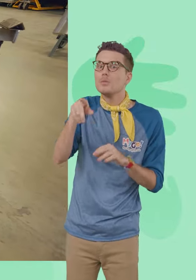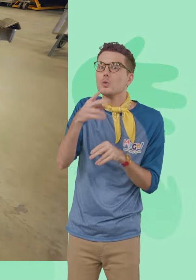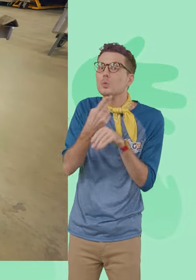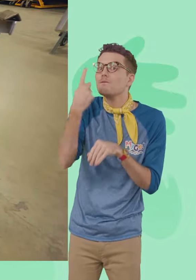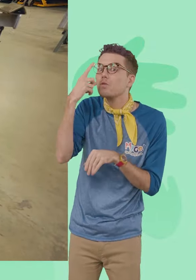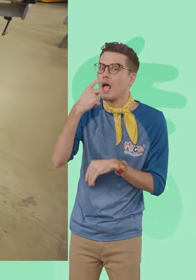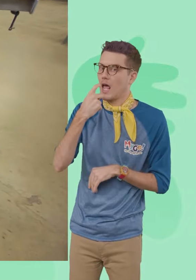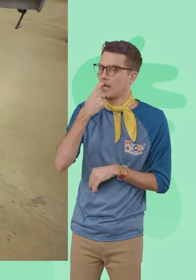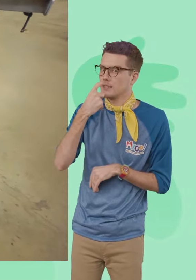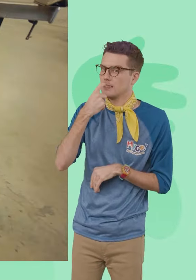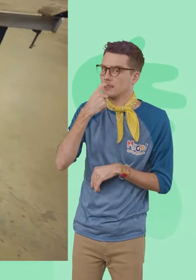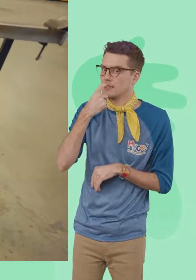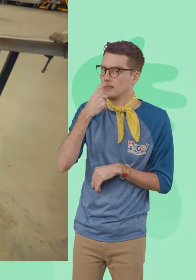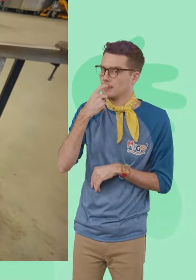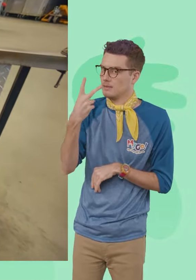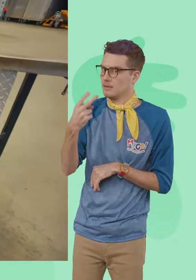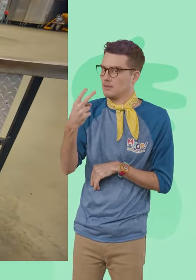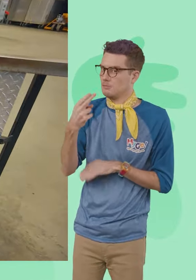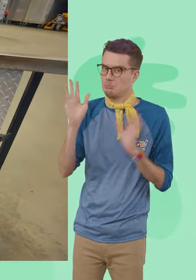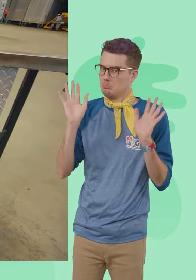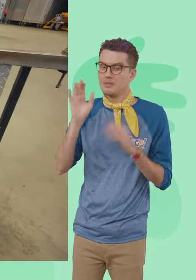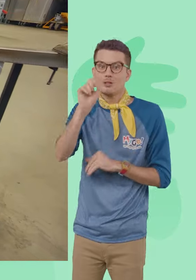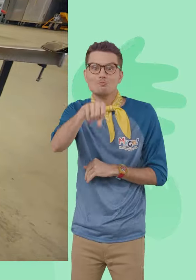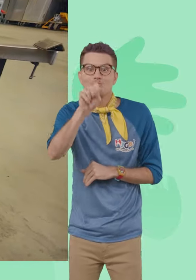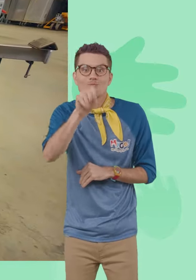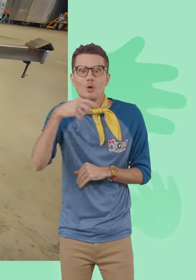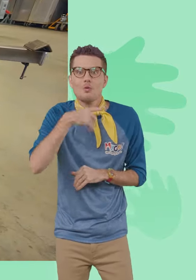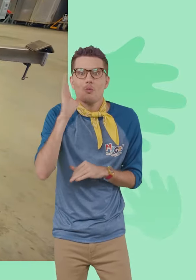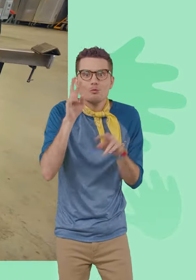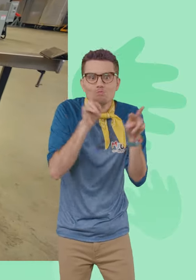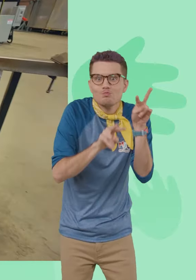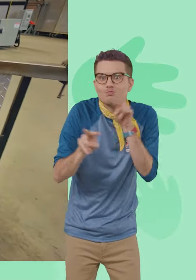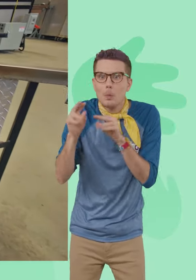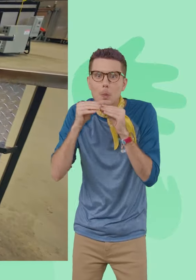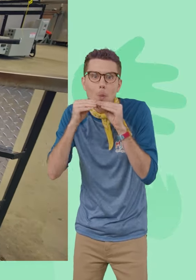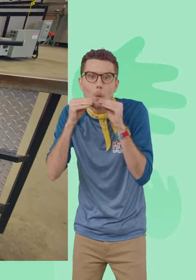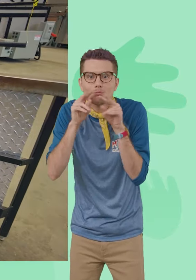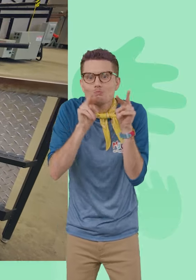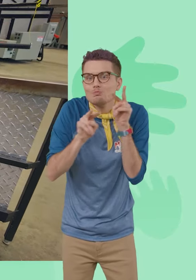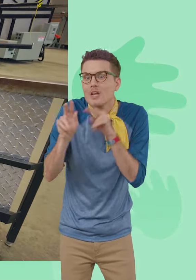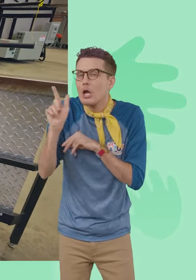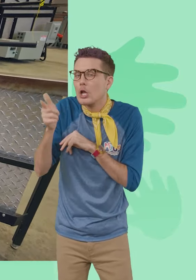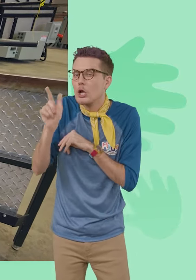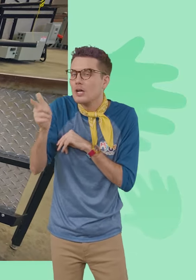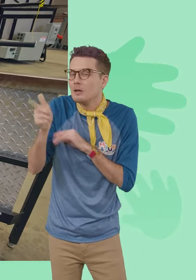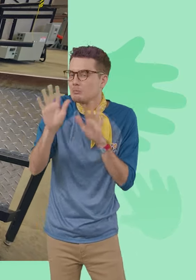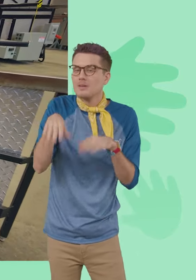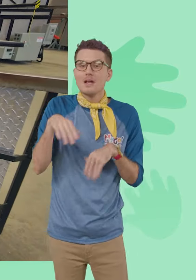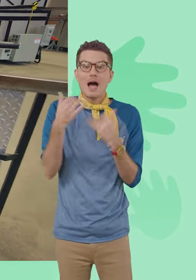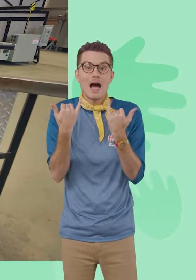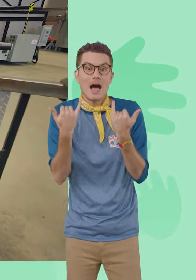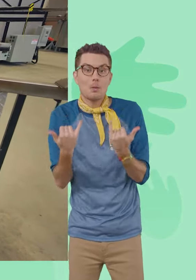these. They kind of look like scissors, but they're used for the glass.